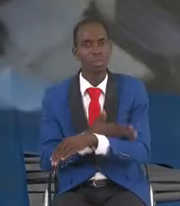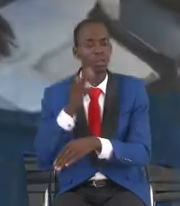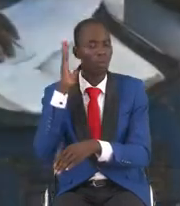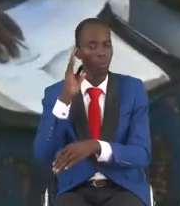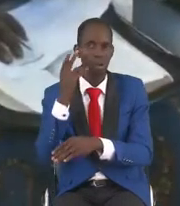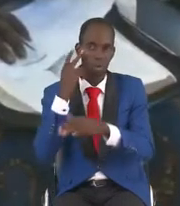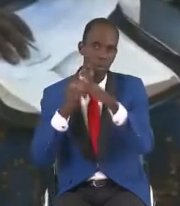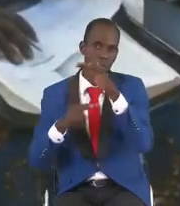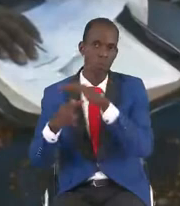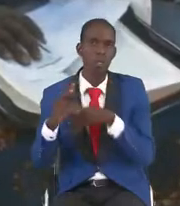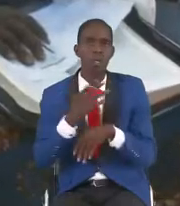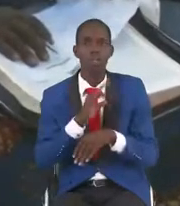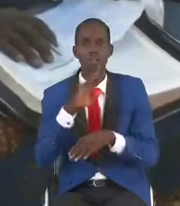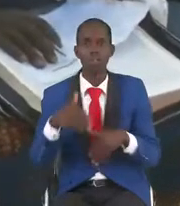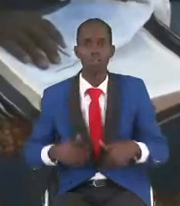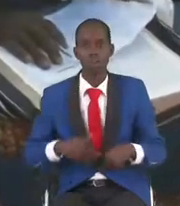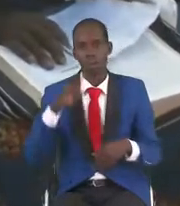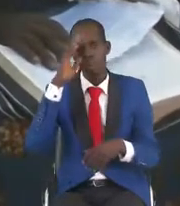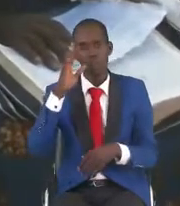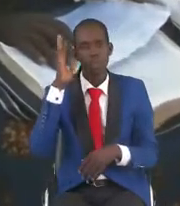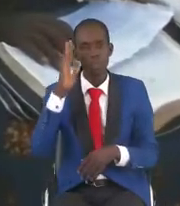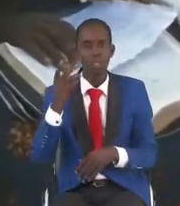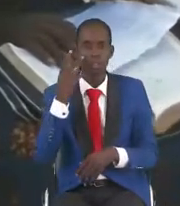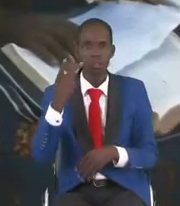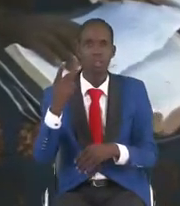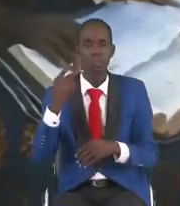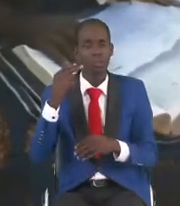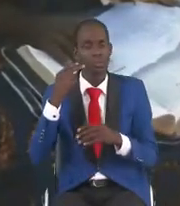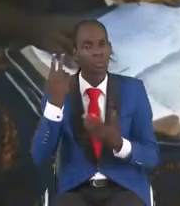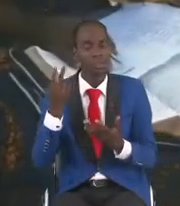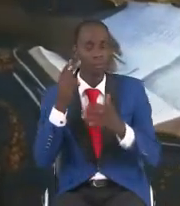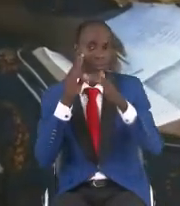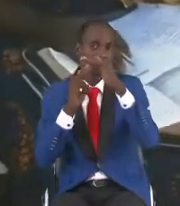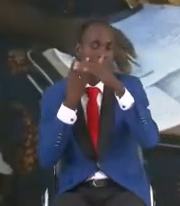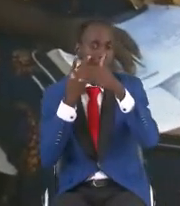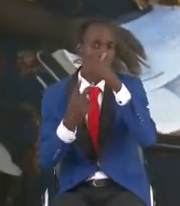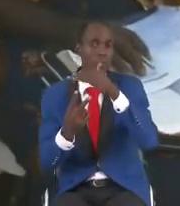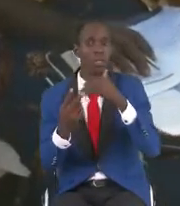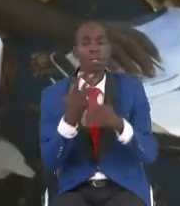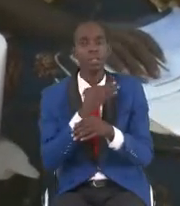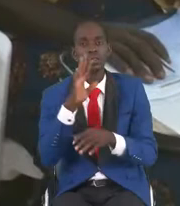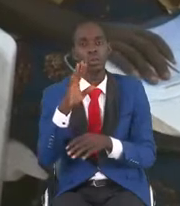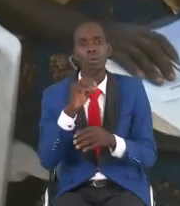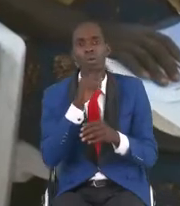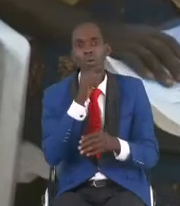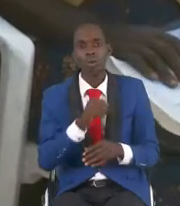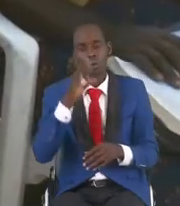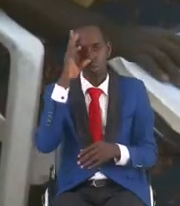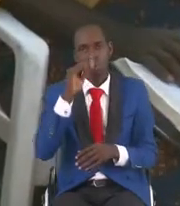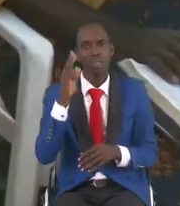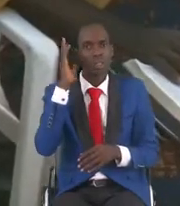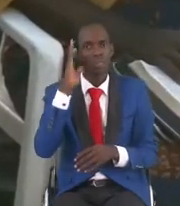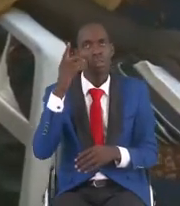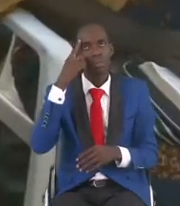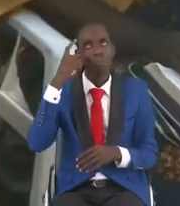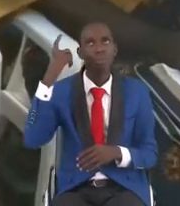And your young men shall see visions in these last days. And your old men shall dream